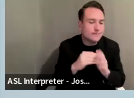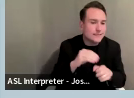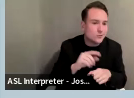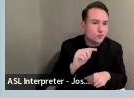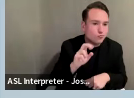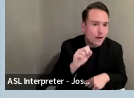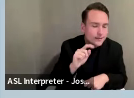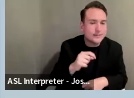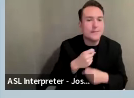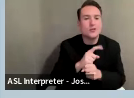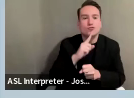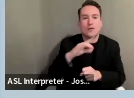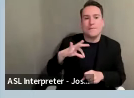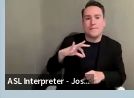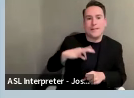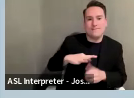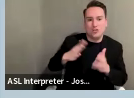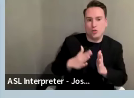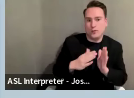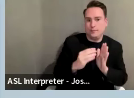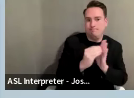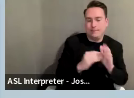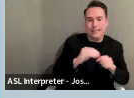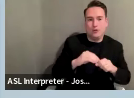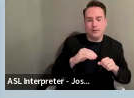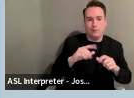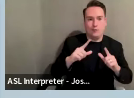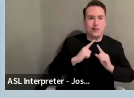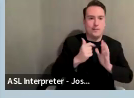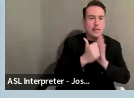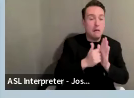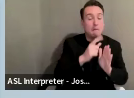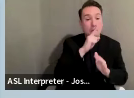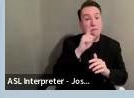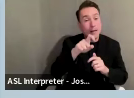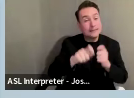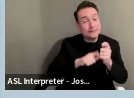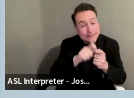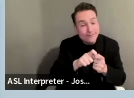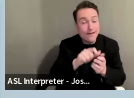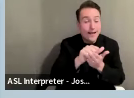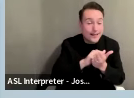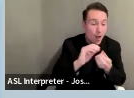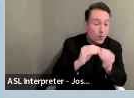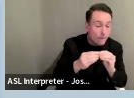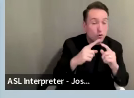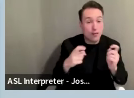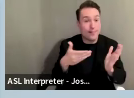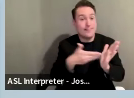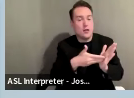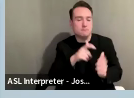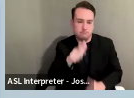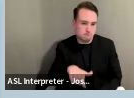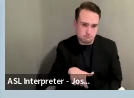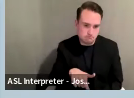beneficiaries on a retirement account, they certainly do not need the account numbers or exact amounts in your accounts